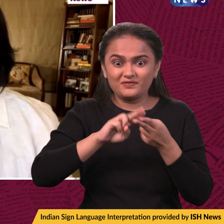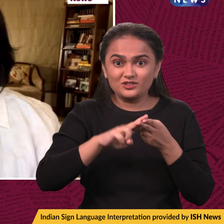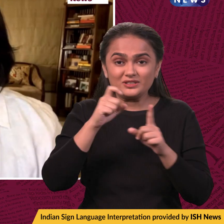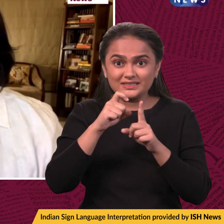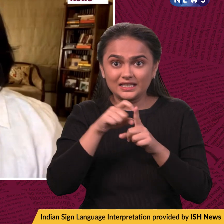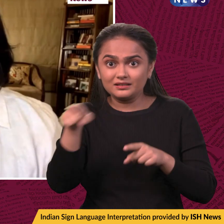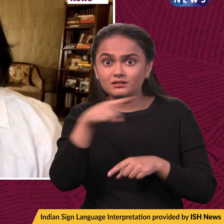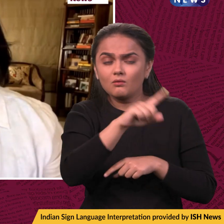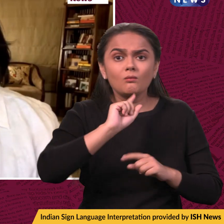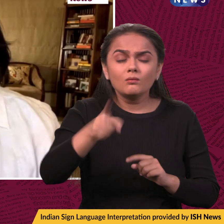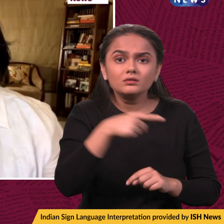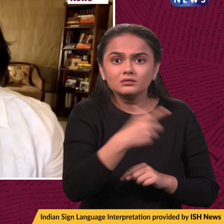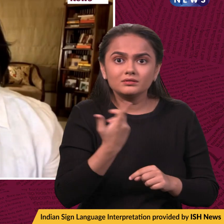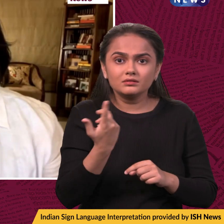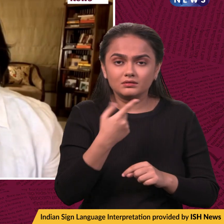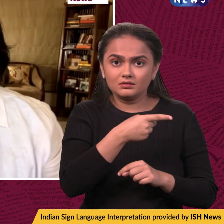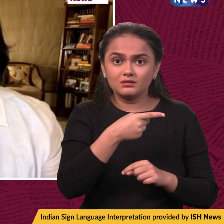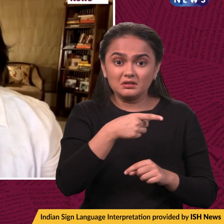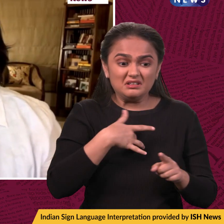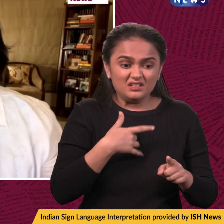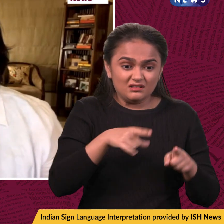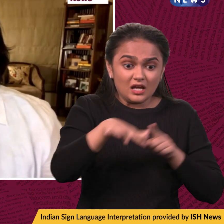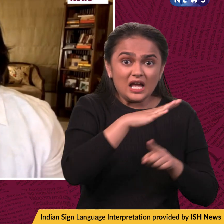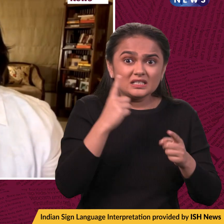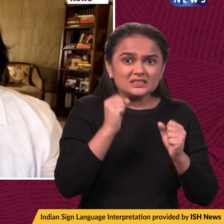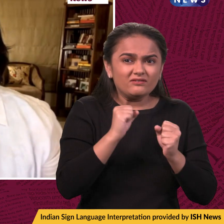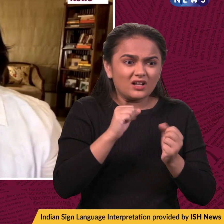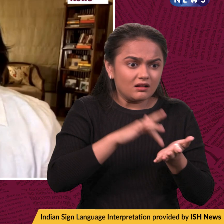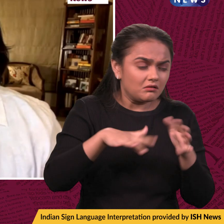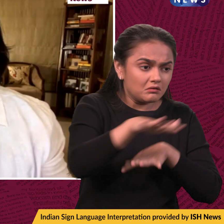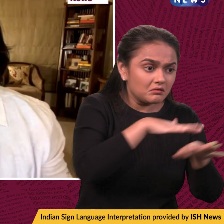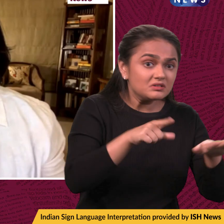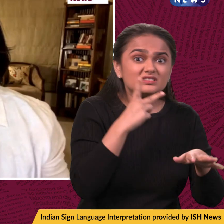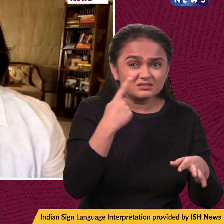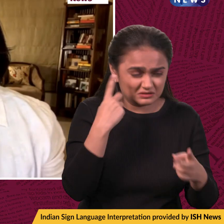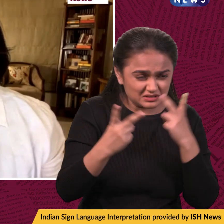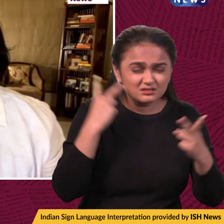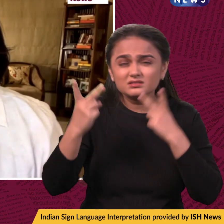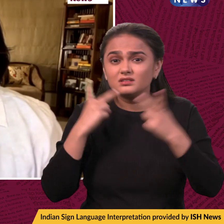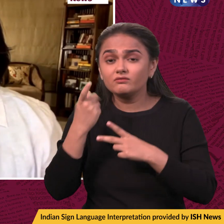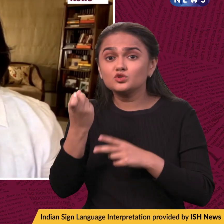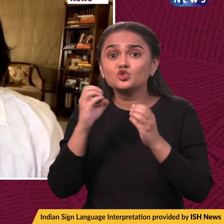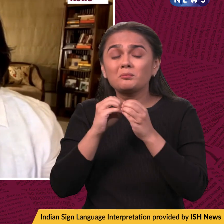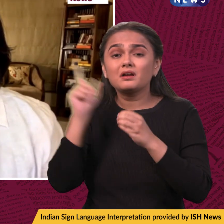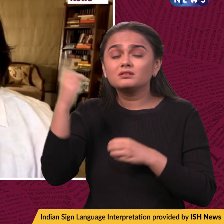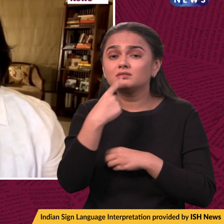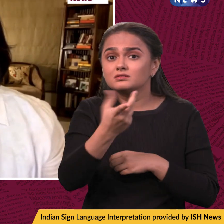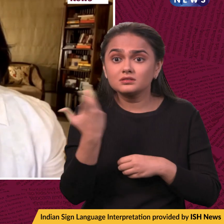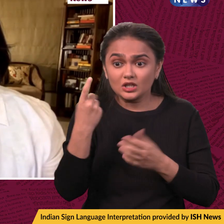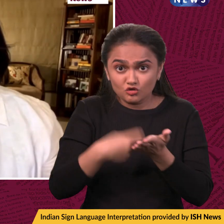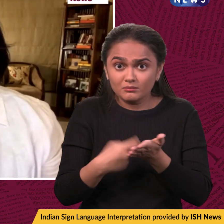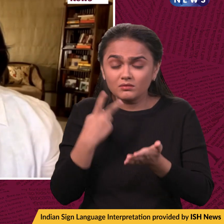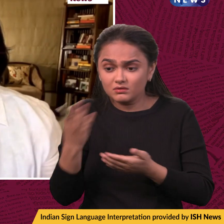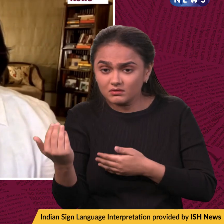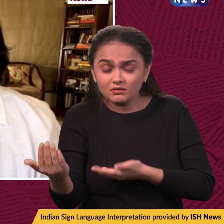Kentucky and ordered federal aid to be made available to the hardest hit areas. According to Reuters, Joe Biden also informed reporters that he would be asking